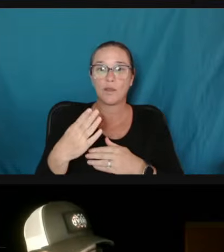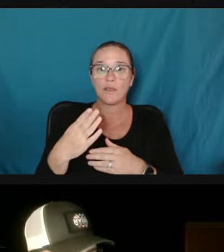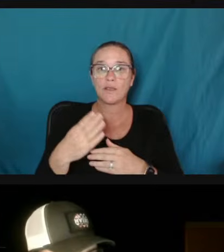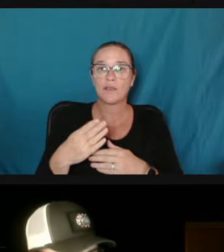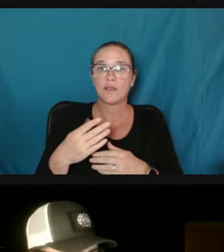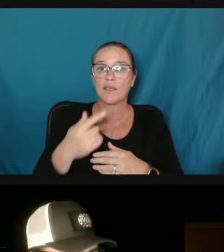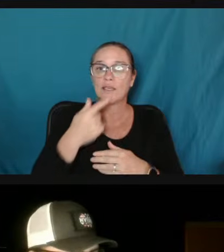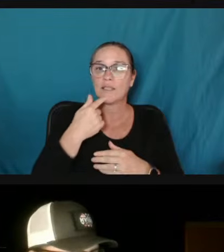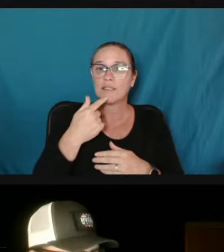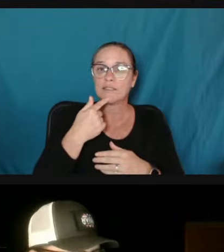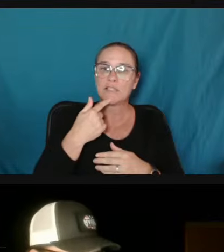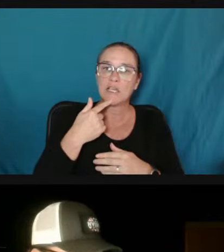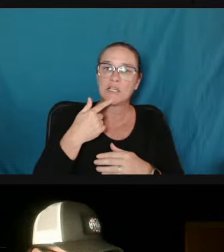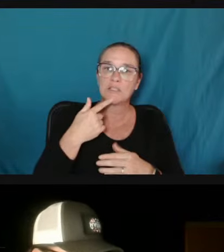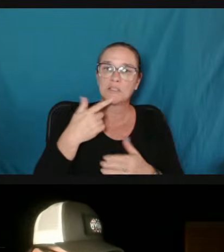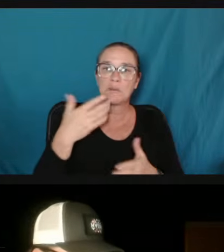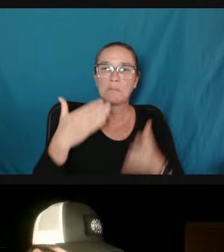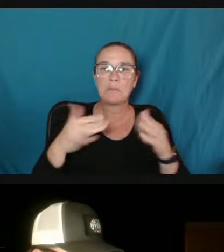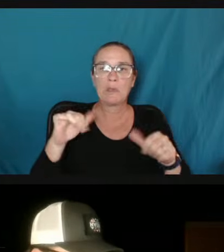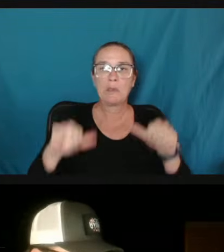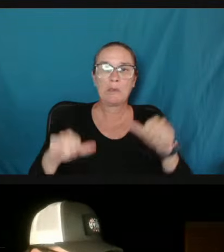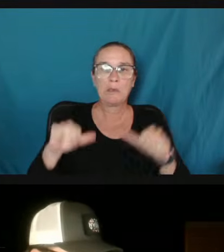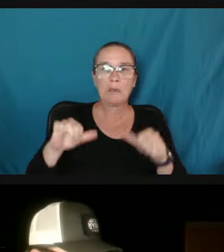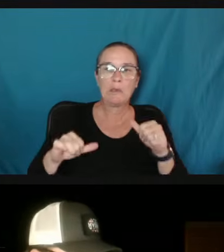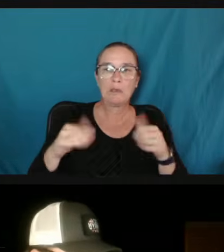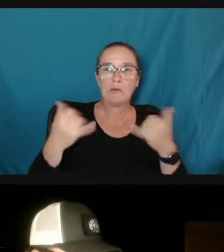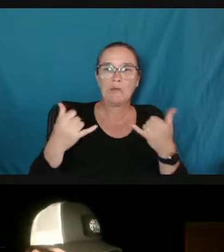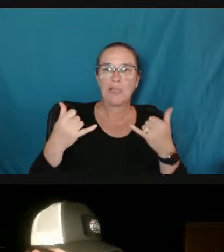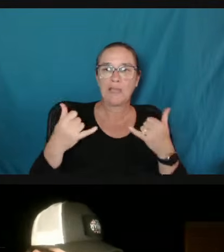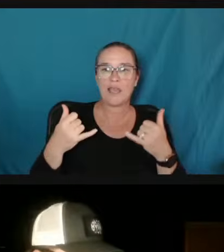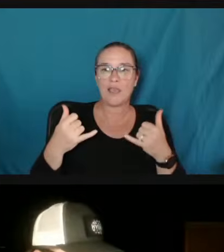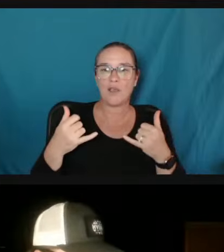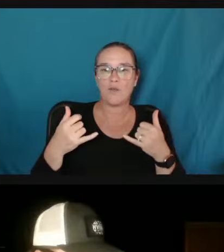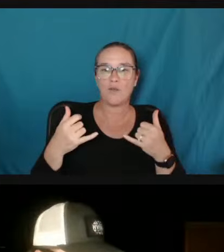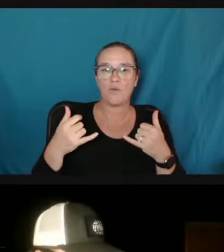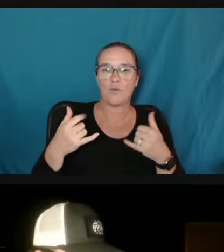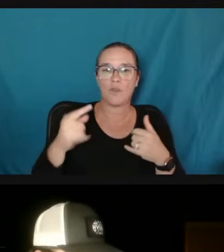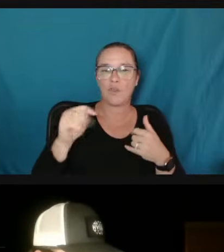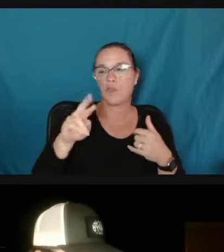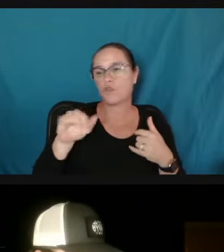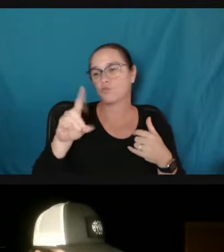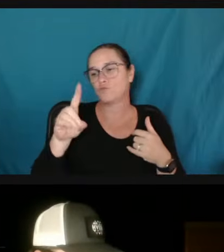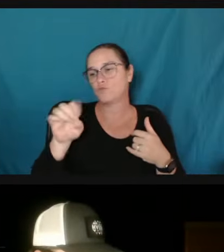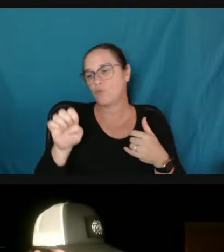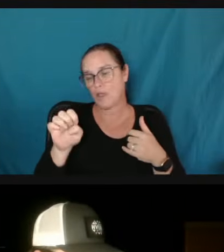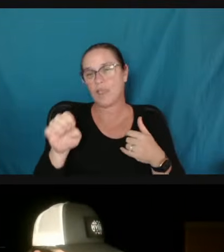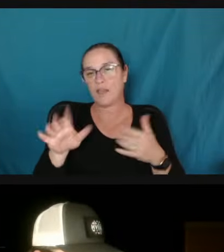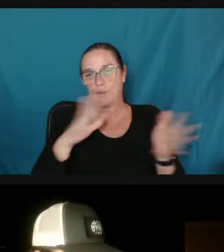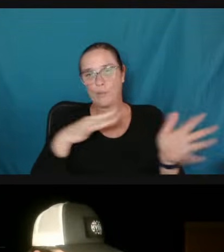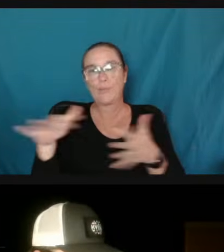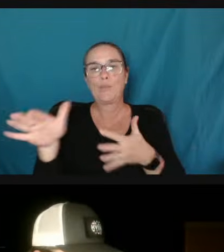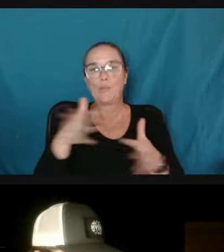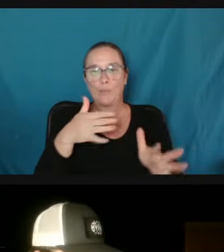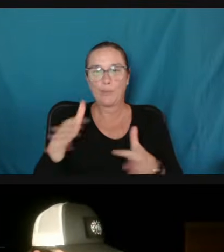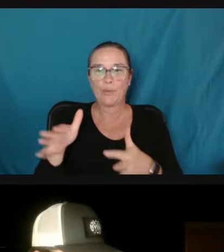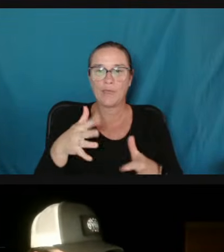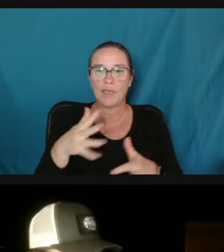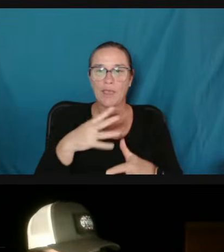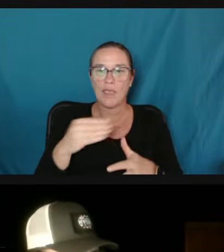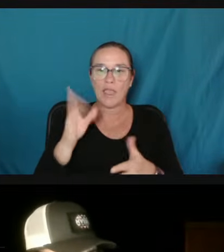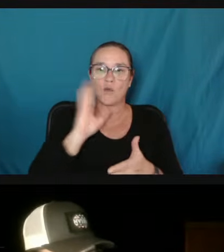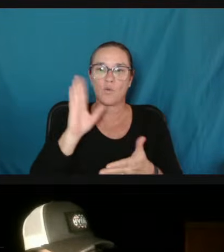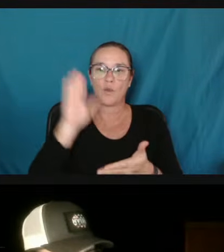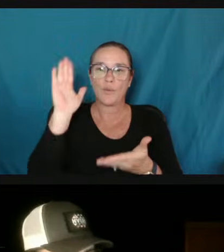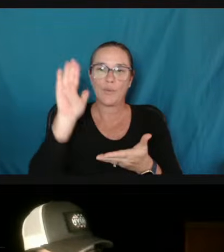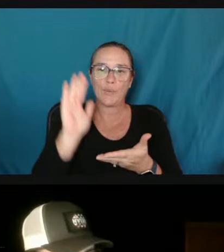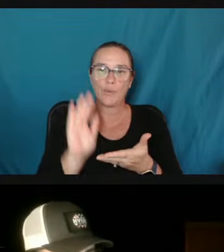say there is some uncertainty. Right now, the trades are noted as being fairly breezy and to gradually decrease over the